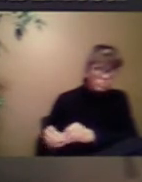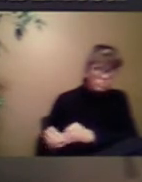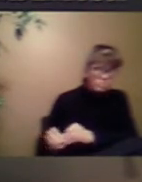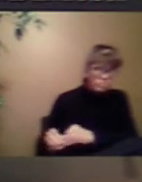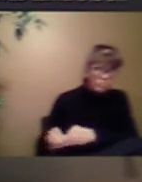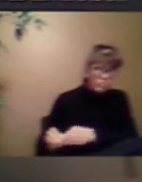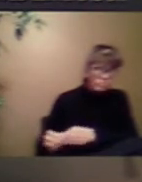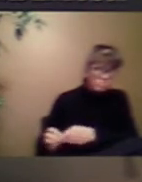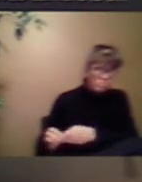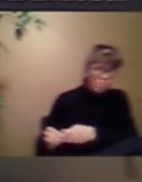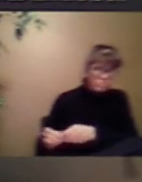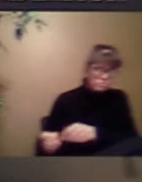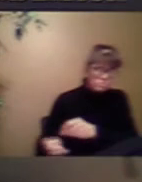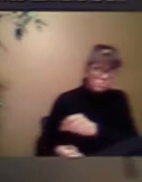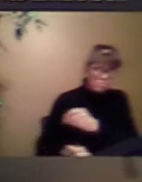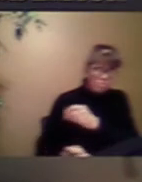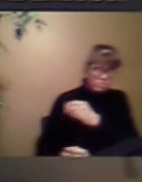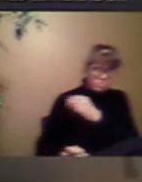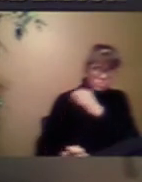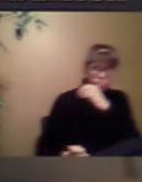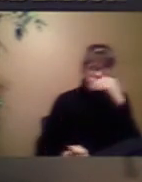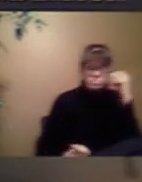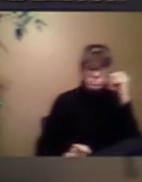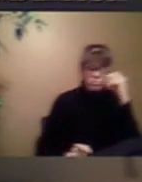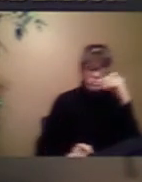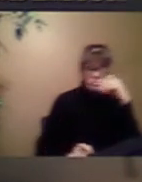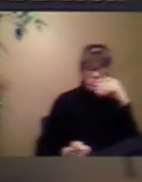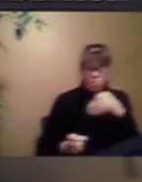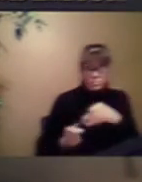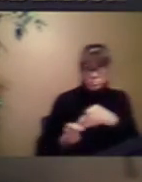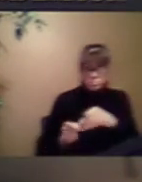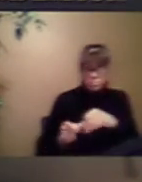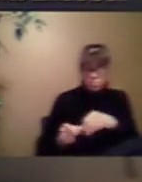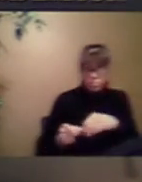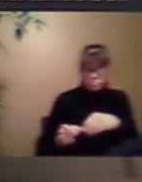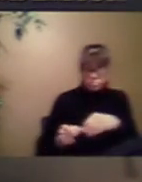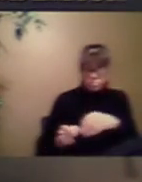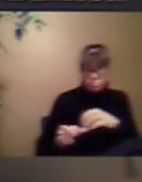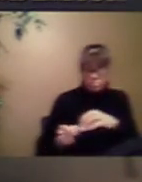Has anybody contacted you to give you indications that they're going to develop and necessitates the building of that tower?